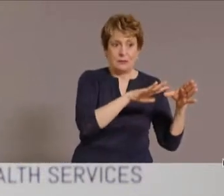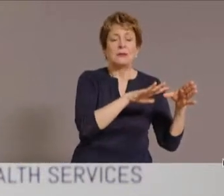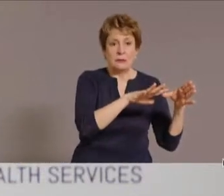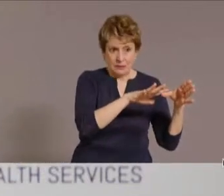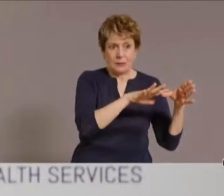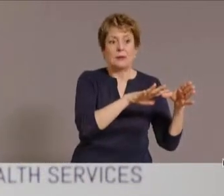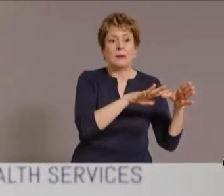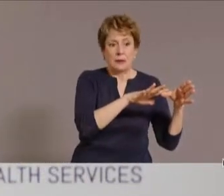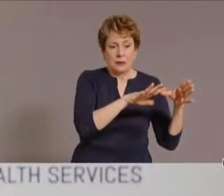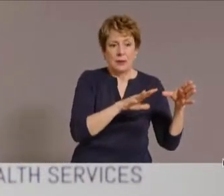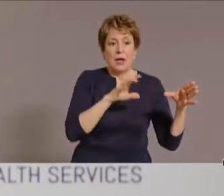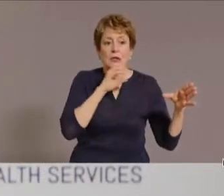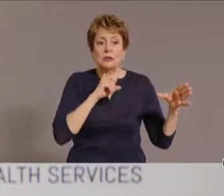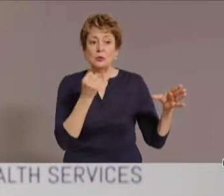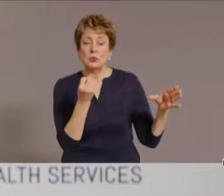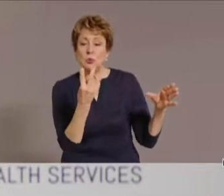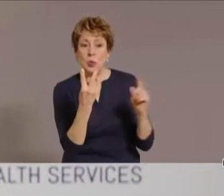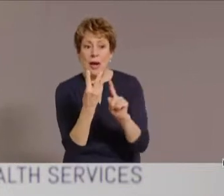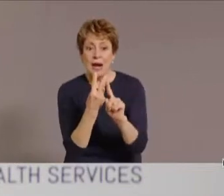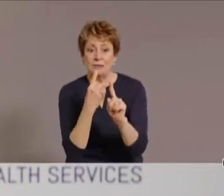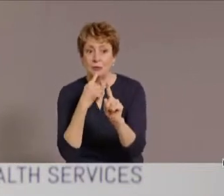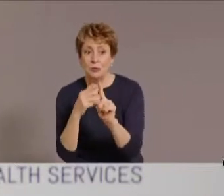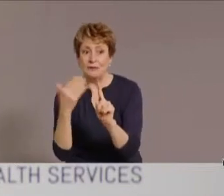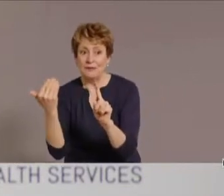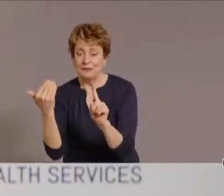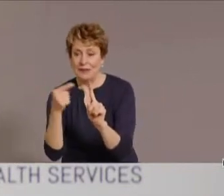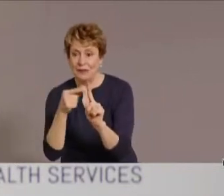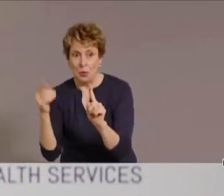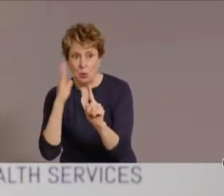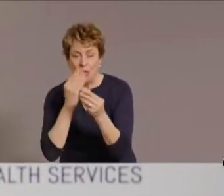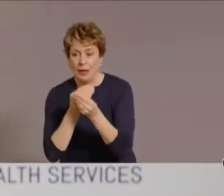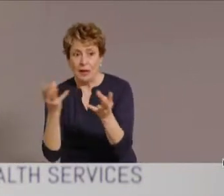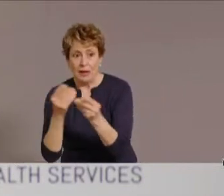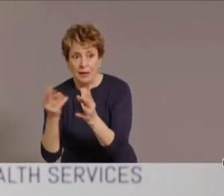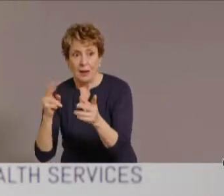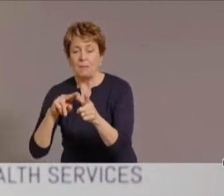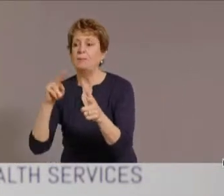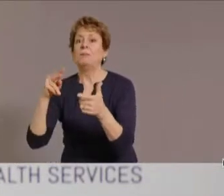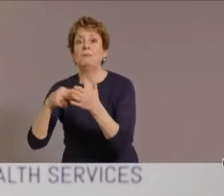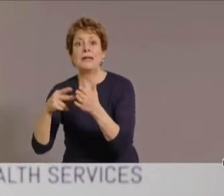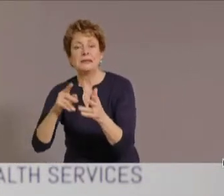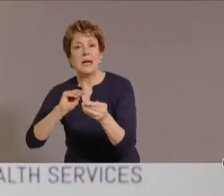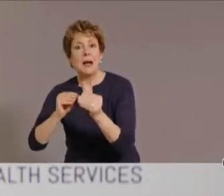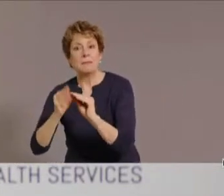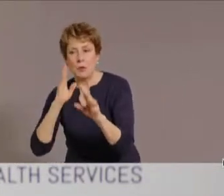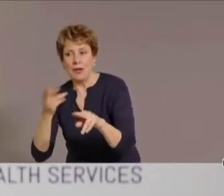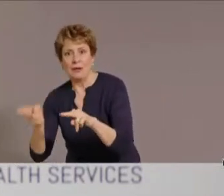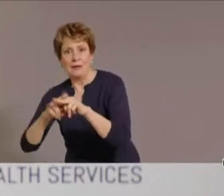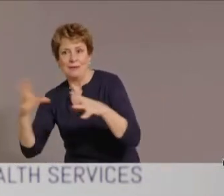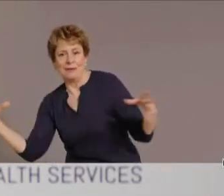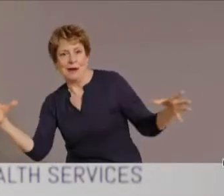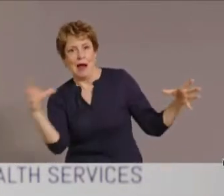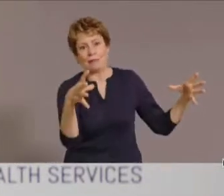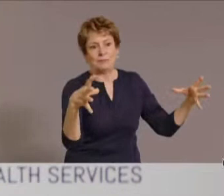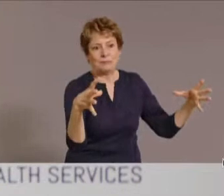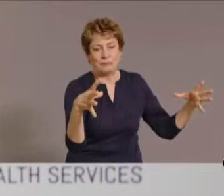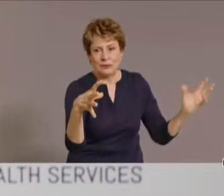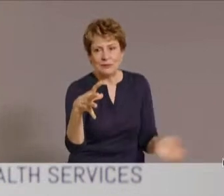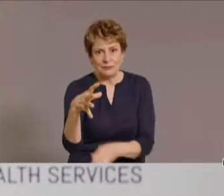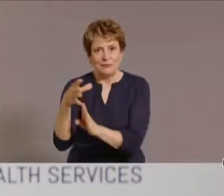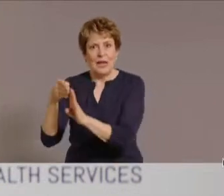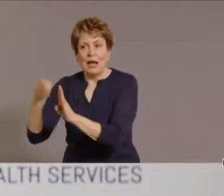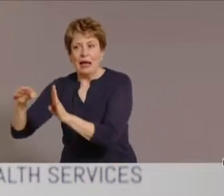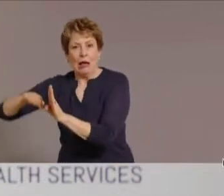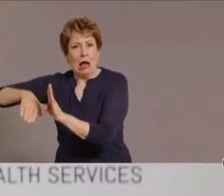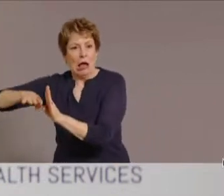group that has demand that has not been eligible for the vaccine just yet. So we will continue to encourage and work and try to get